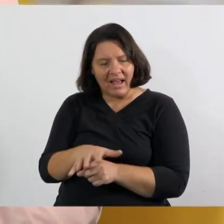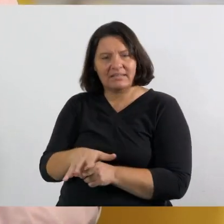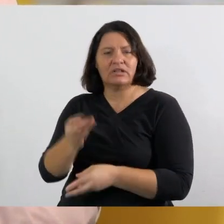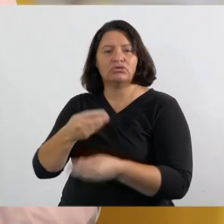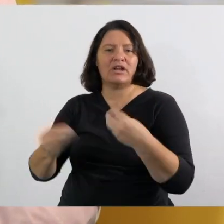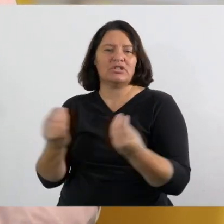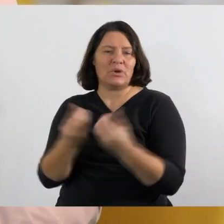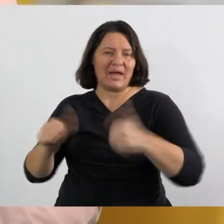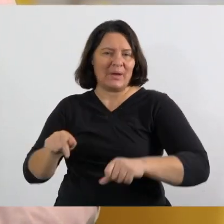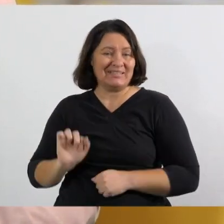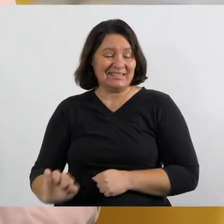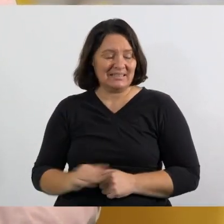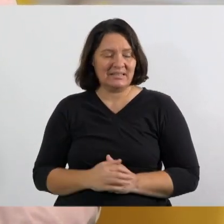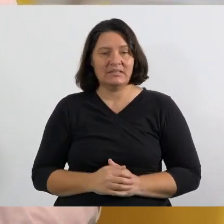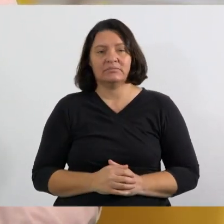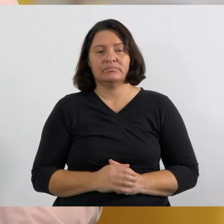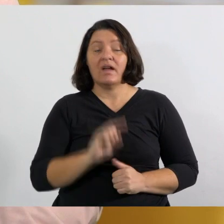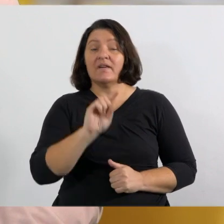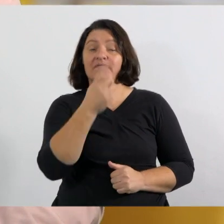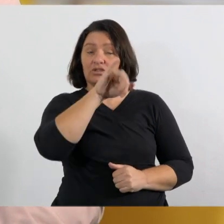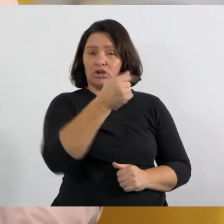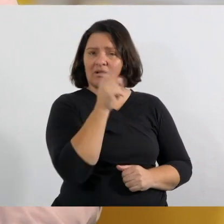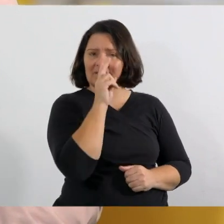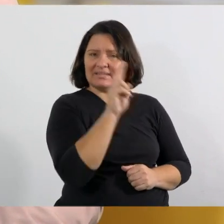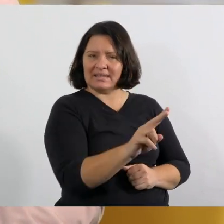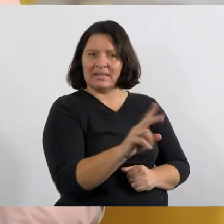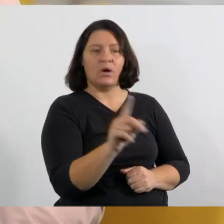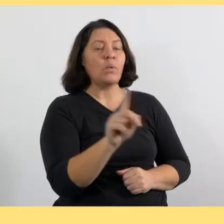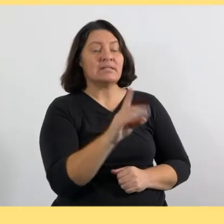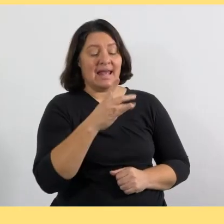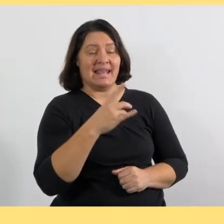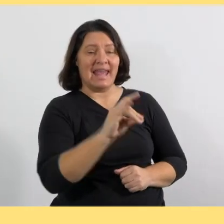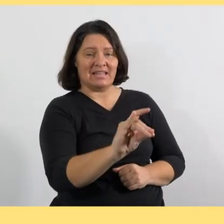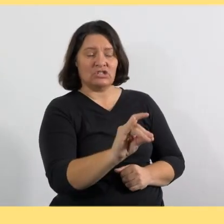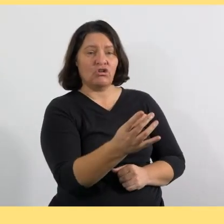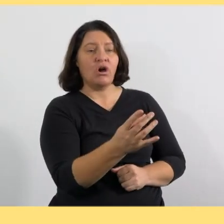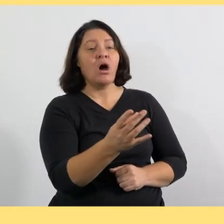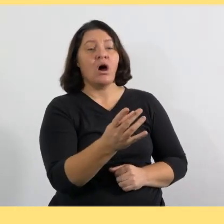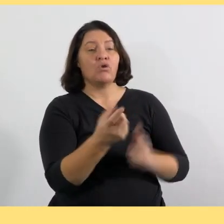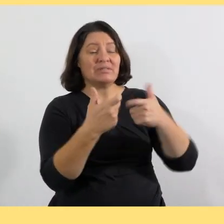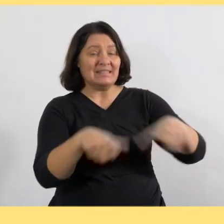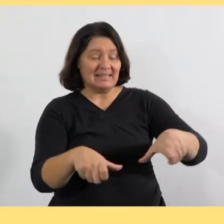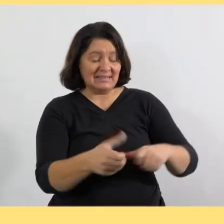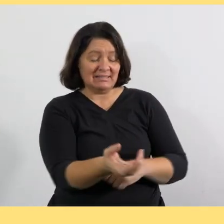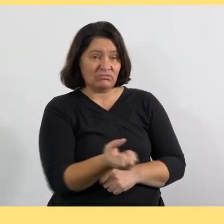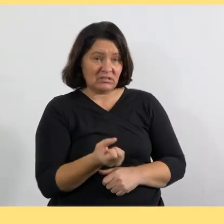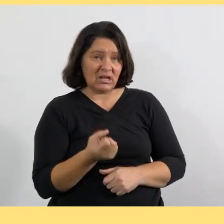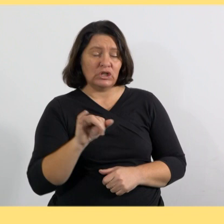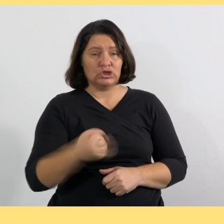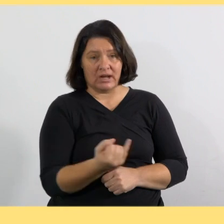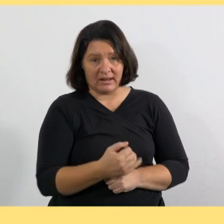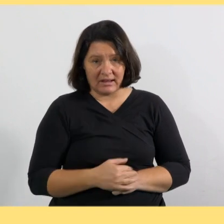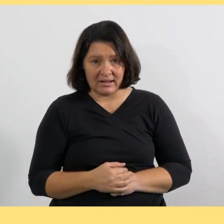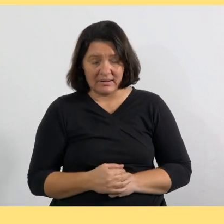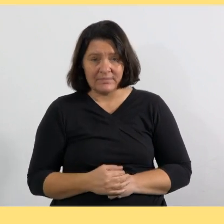our trading stock account. The first journal we'll look at is what we call the cash receipts journal. In